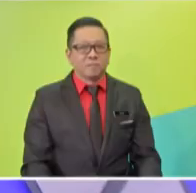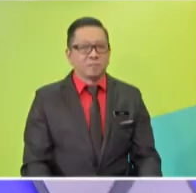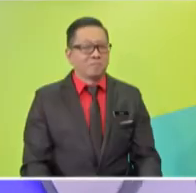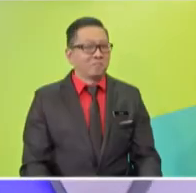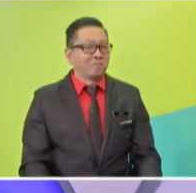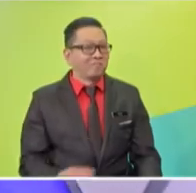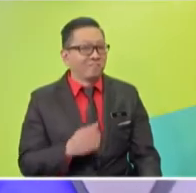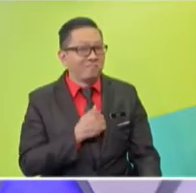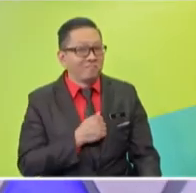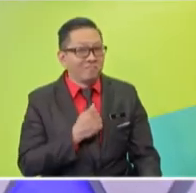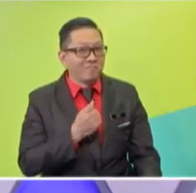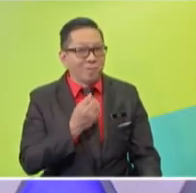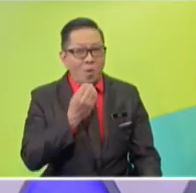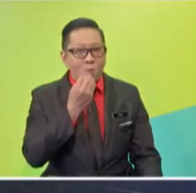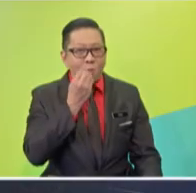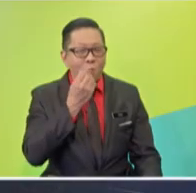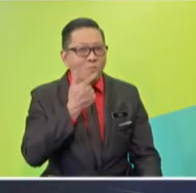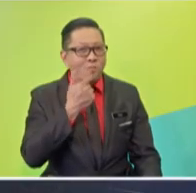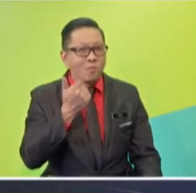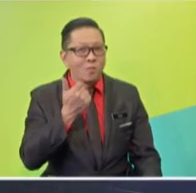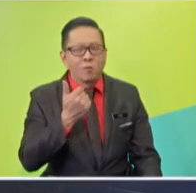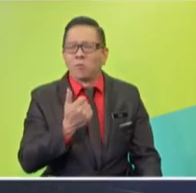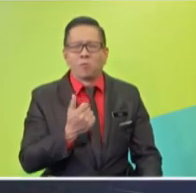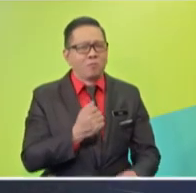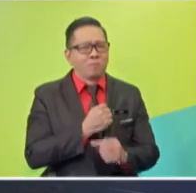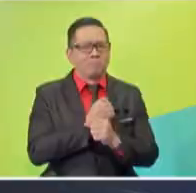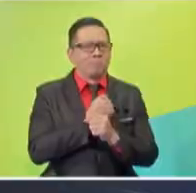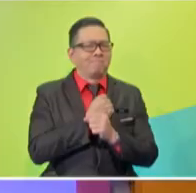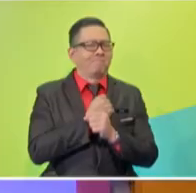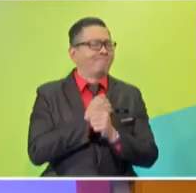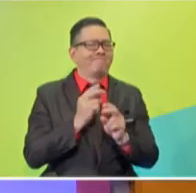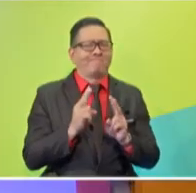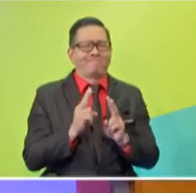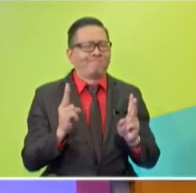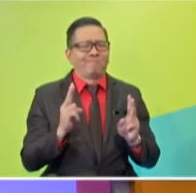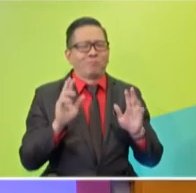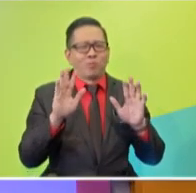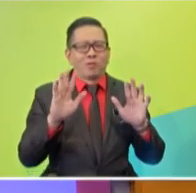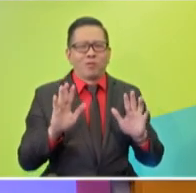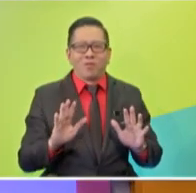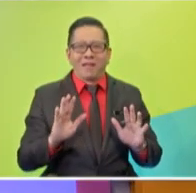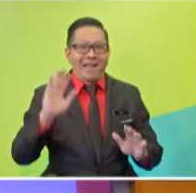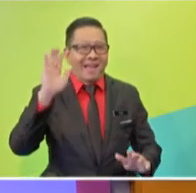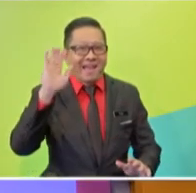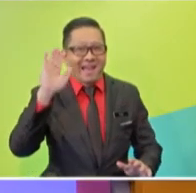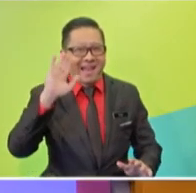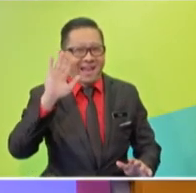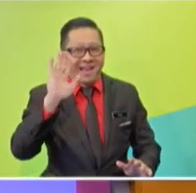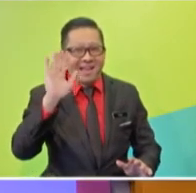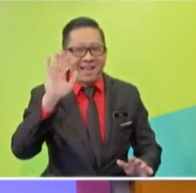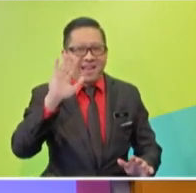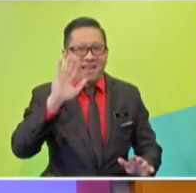Excuse me, doctor. How yes. was the stick just now? Oh, I loved it. It was splendid. Eh? Hello, everyone. Welcome to